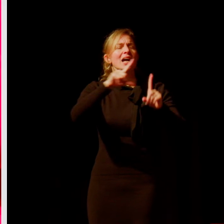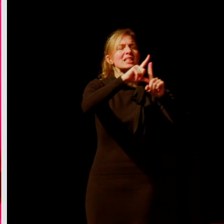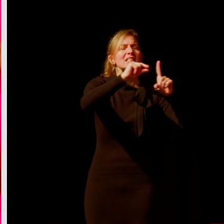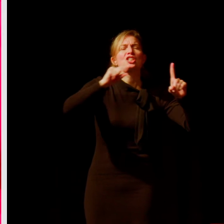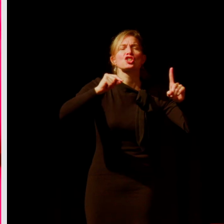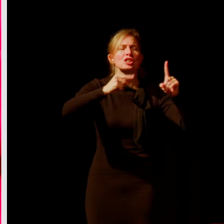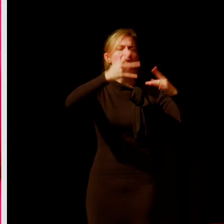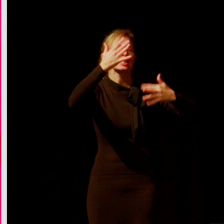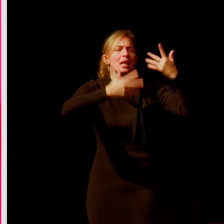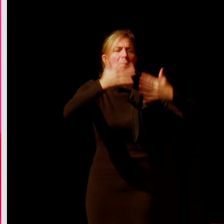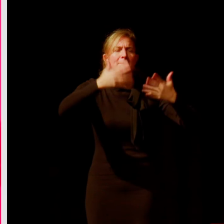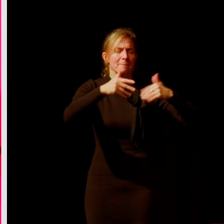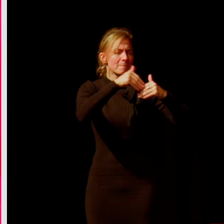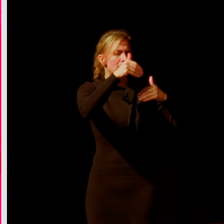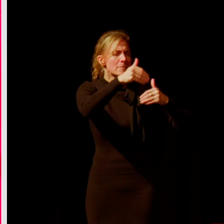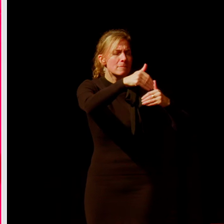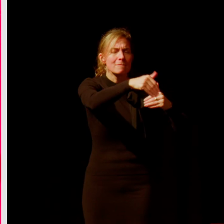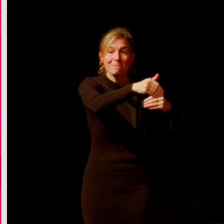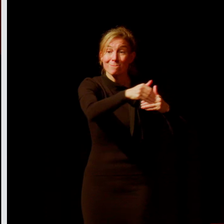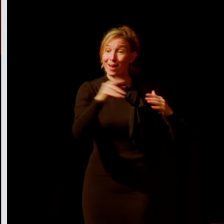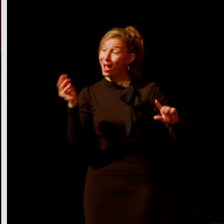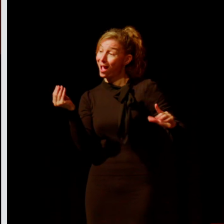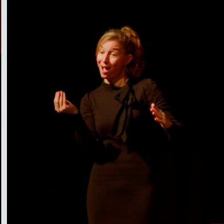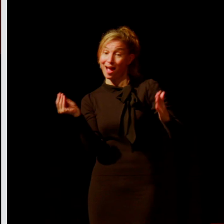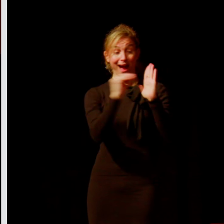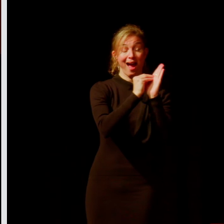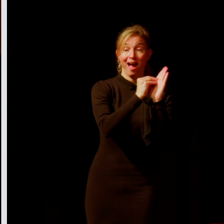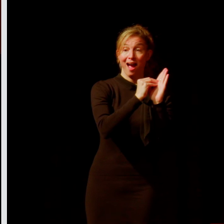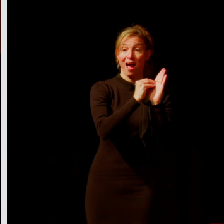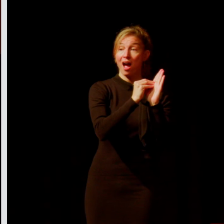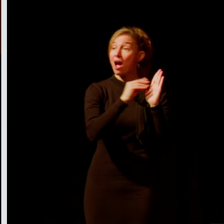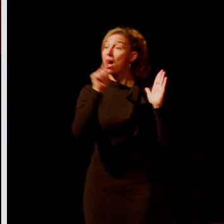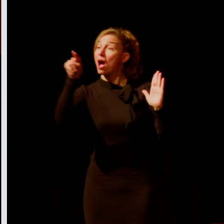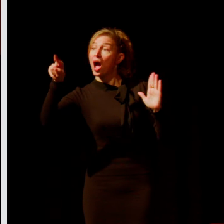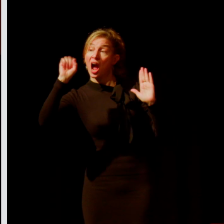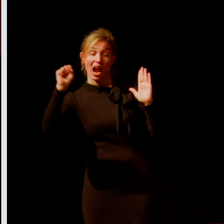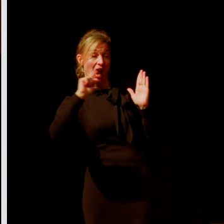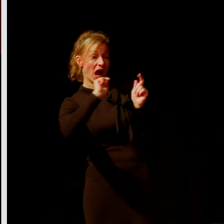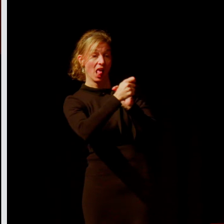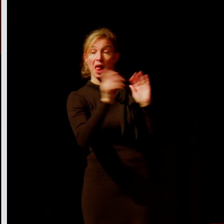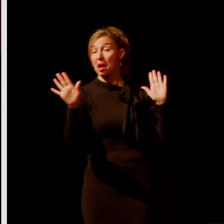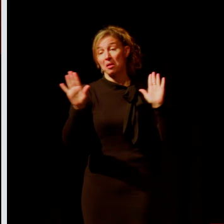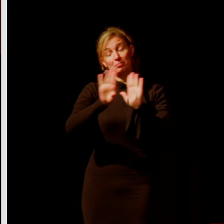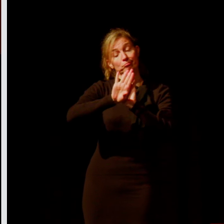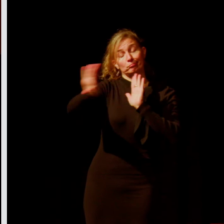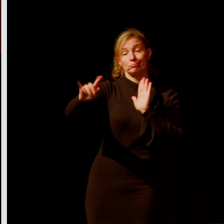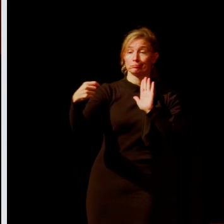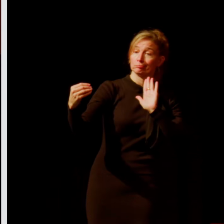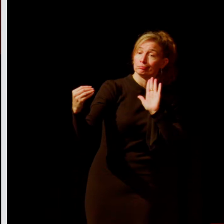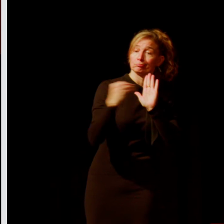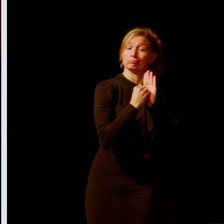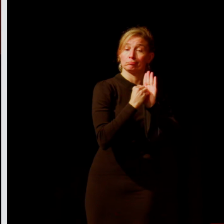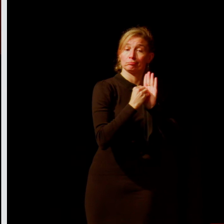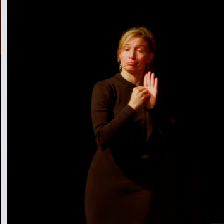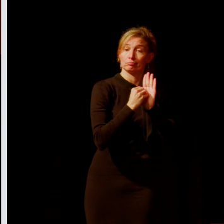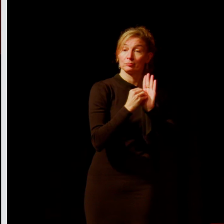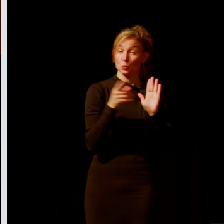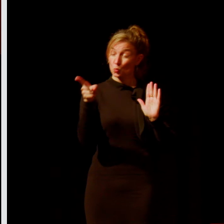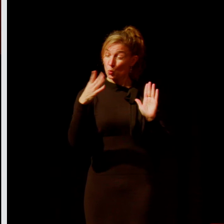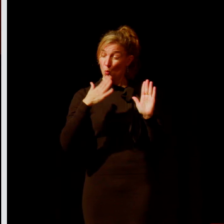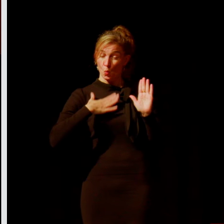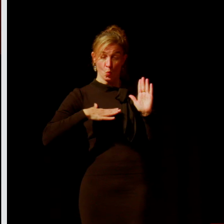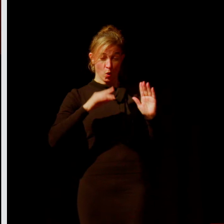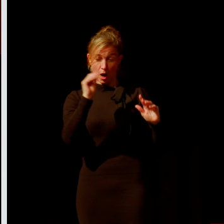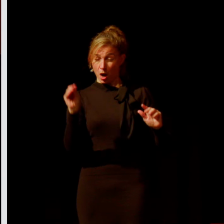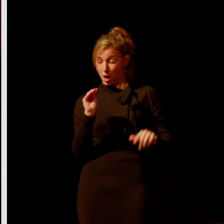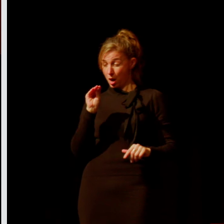see your transaction, but no one can alter it. And with blockchain, your funds go exactly where they're supposed to go. You